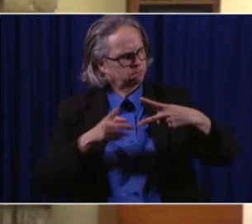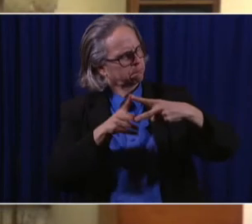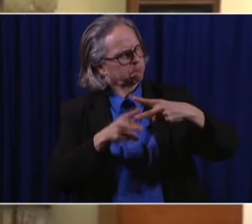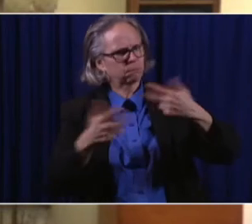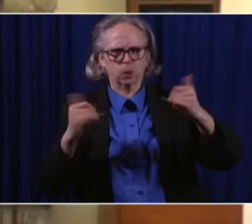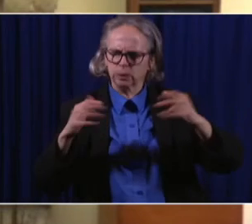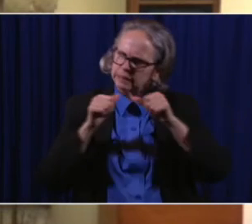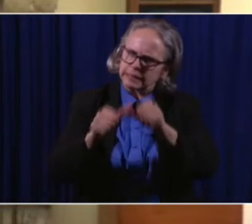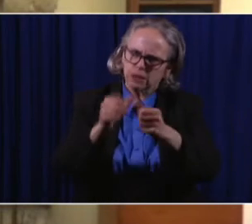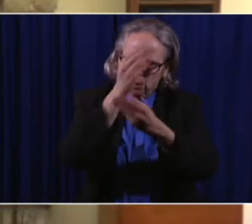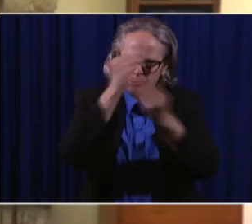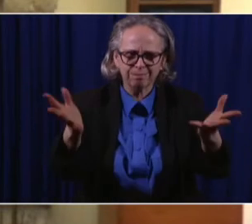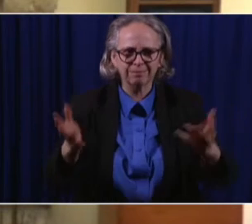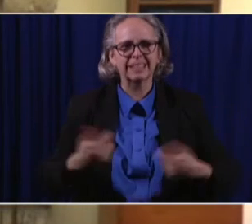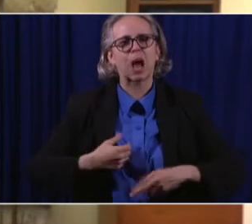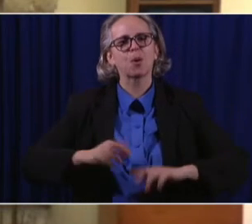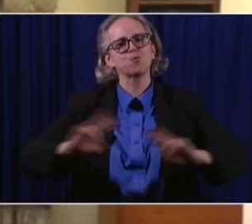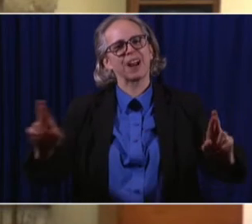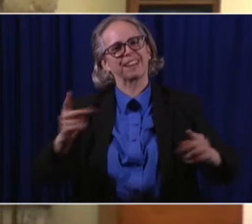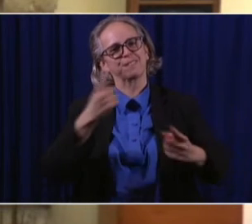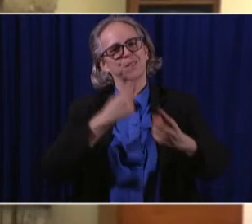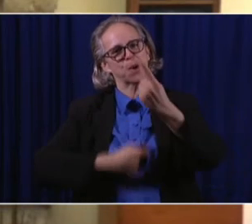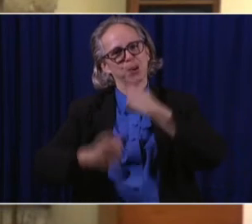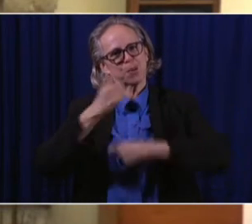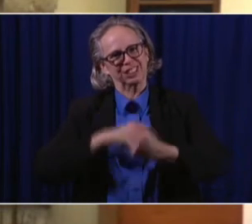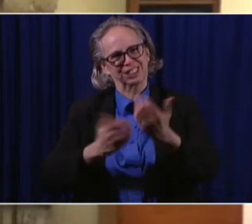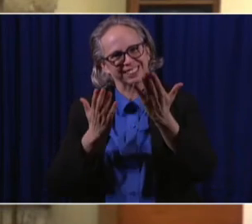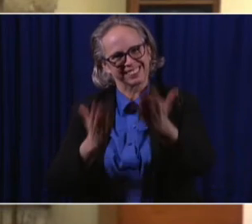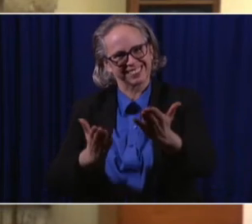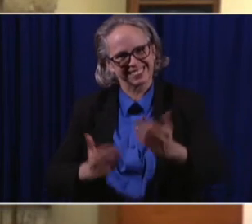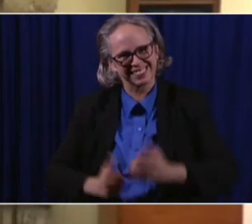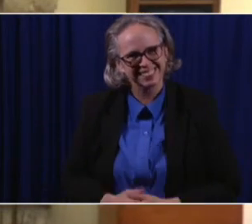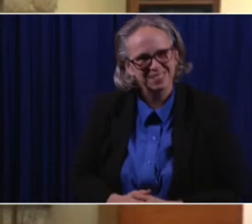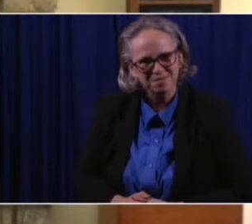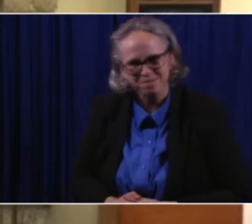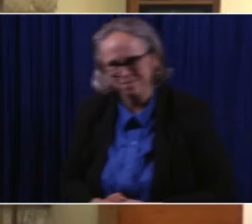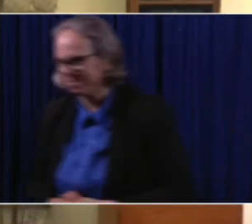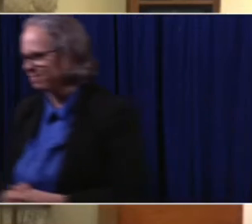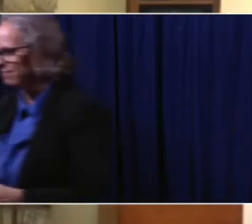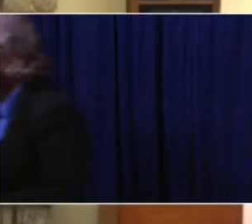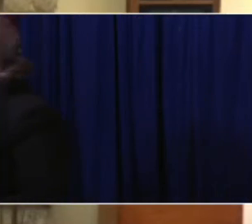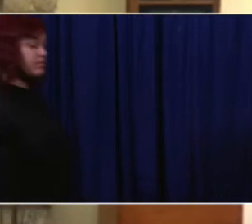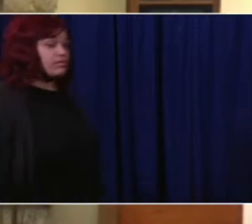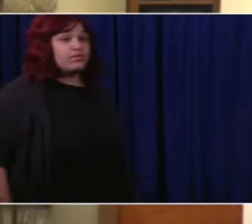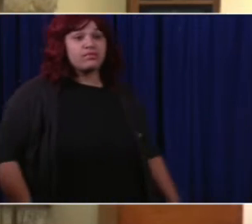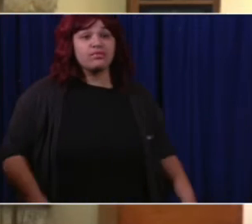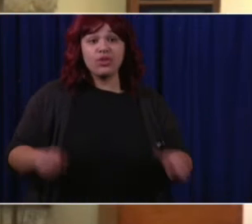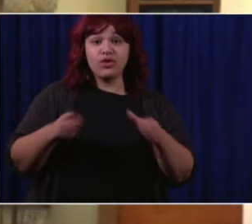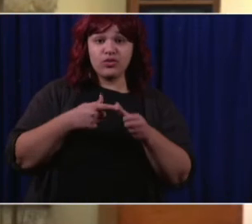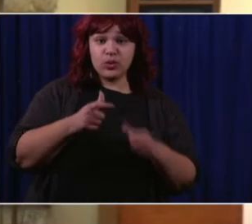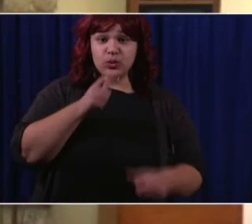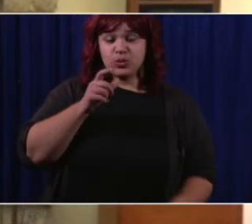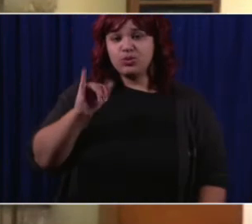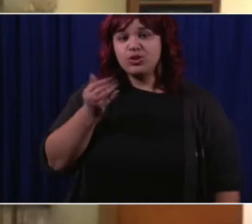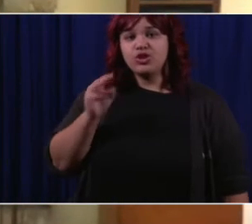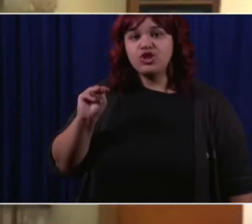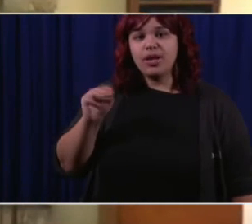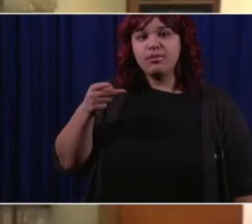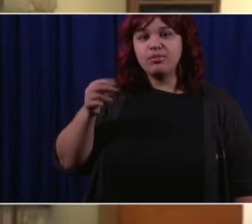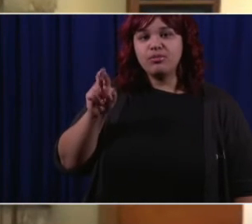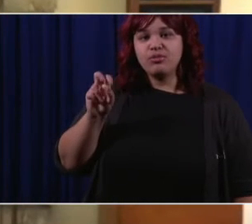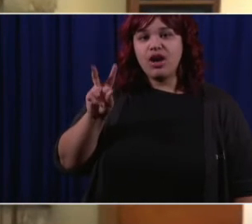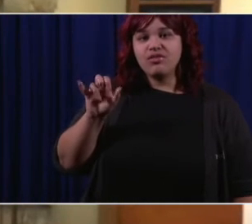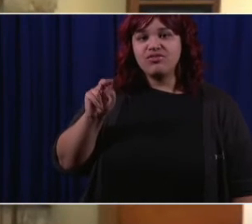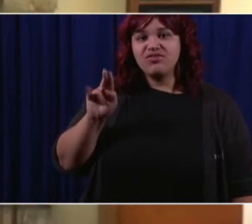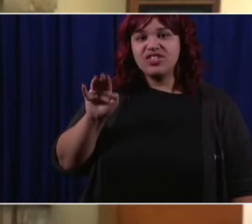ready to go to questions. Governor, first question today is from Jim Province at the Toledo Blade. Hey, Jim. Hi, Governor. Thanks again for this